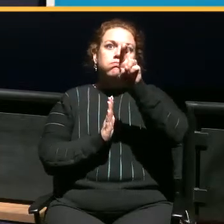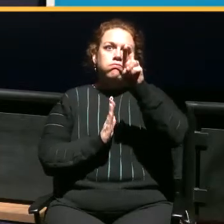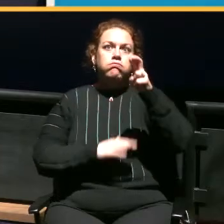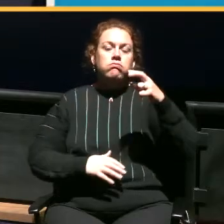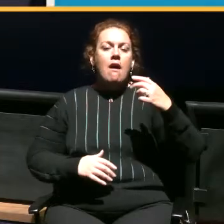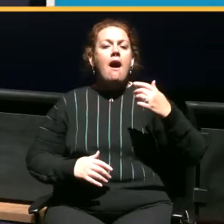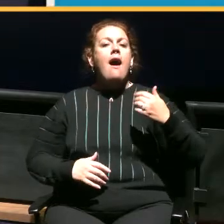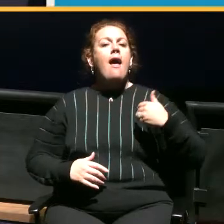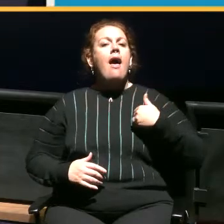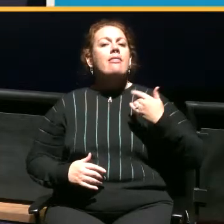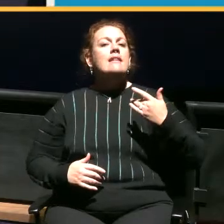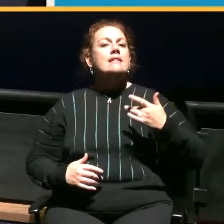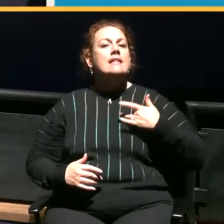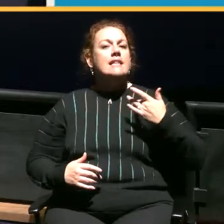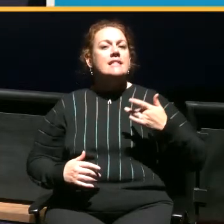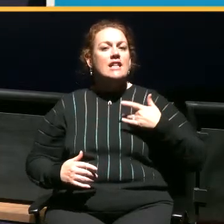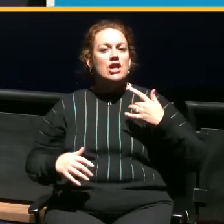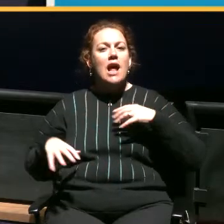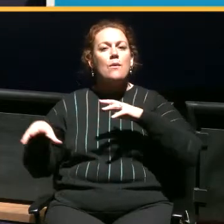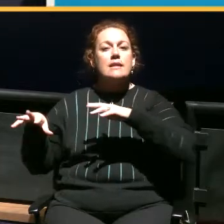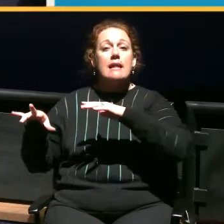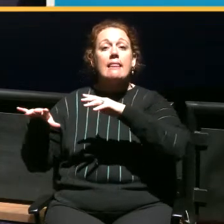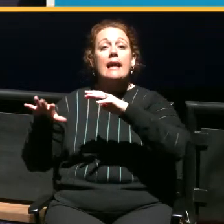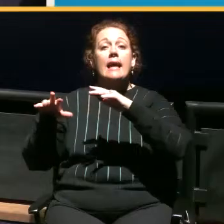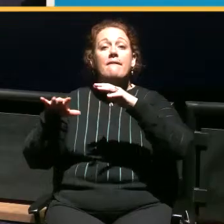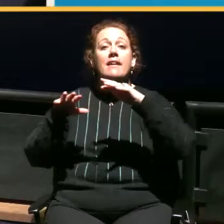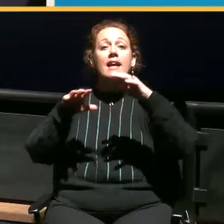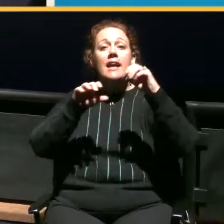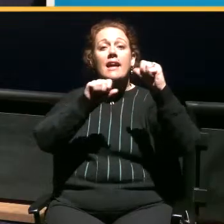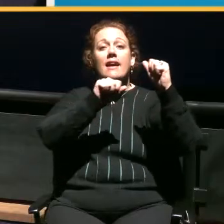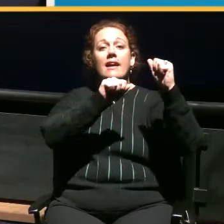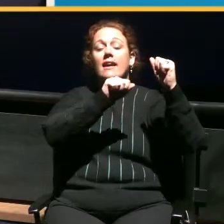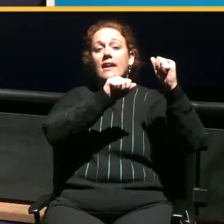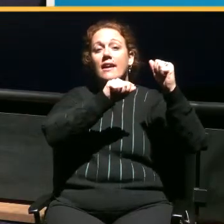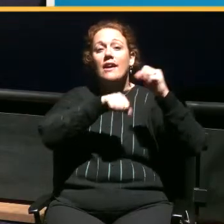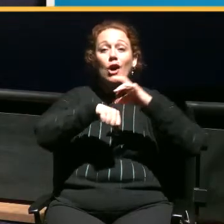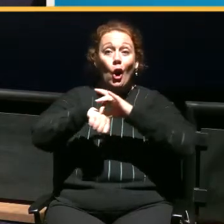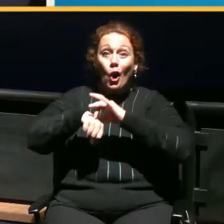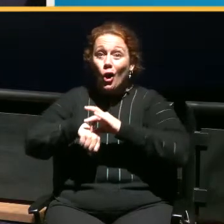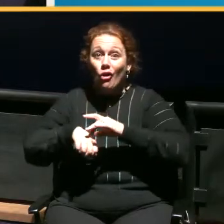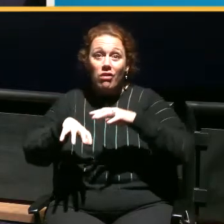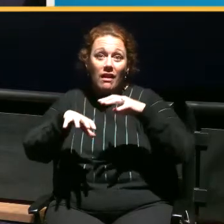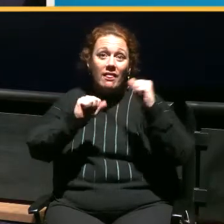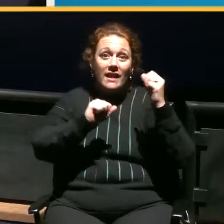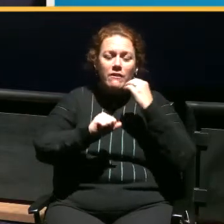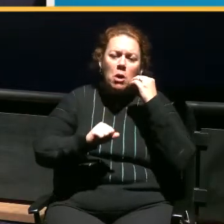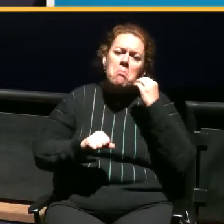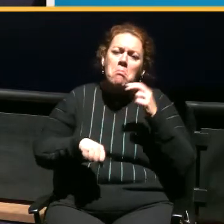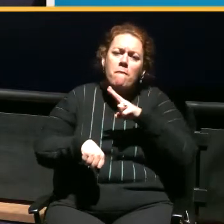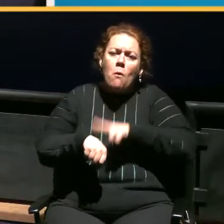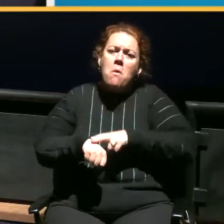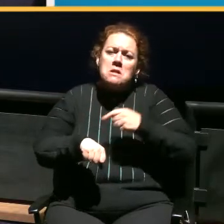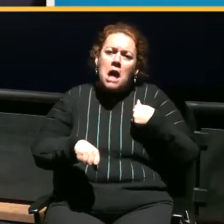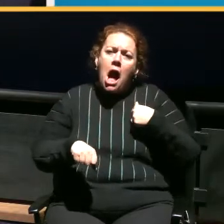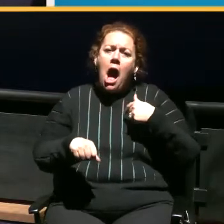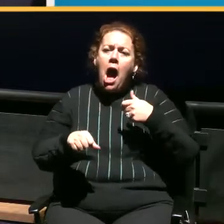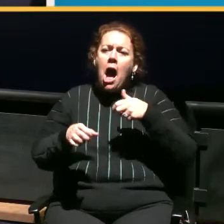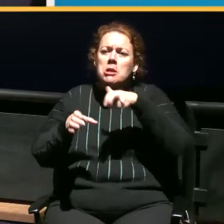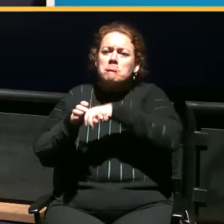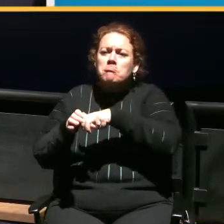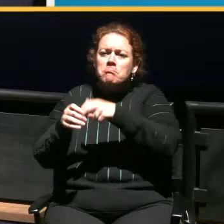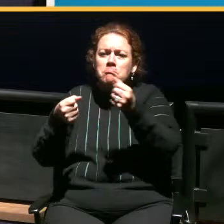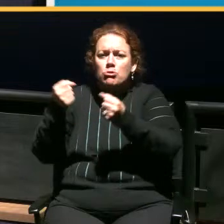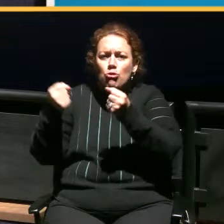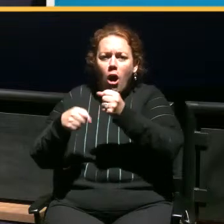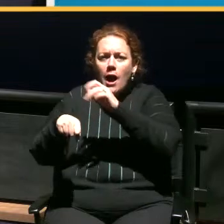was leaving. I was leaving Earth. I was leaving home for the first time. I mean, I, of course, been on trips and around different places, but I feel